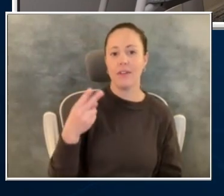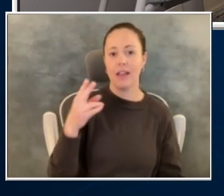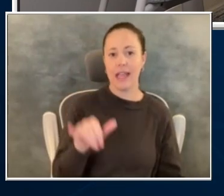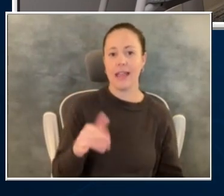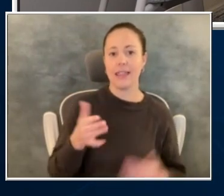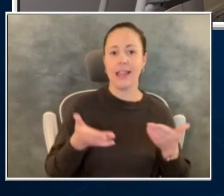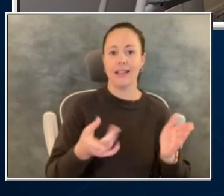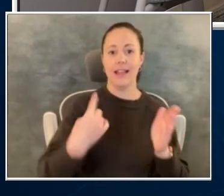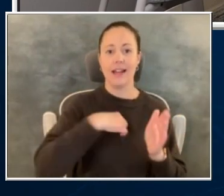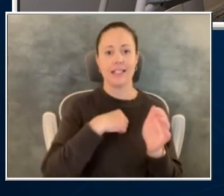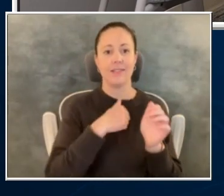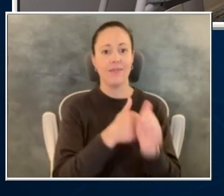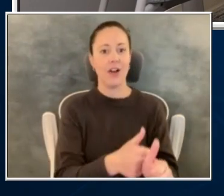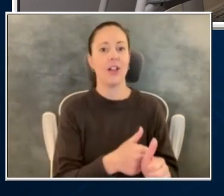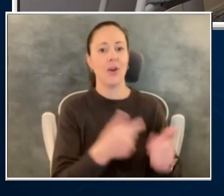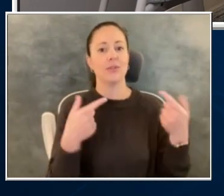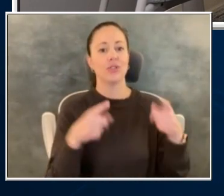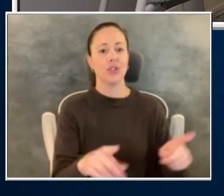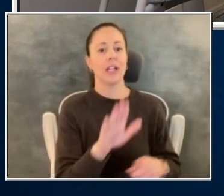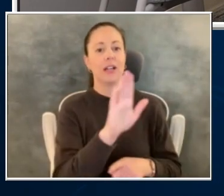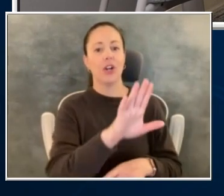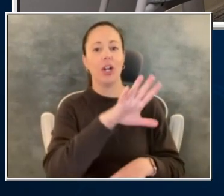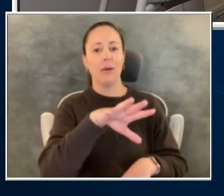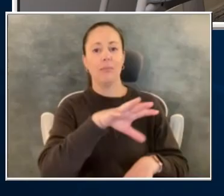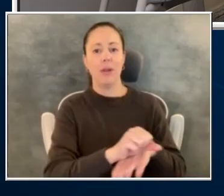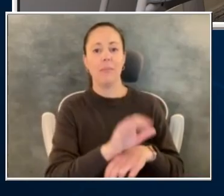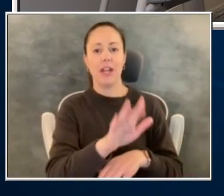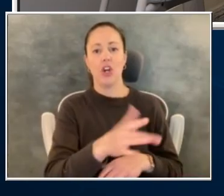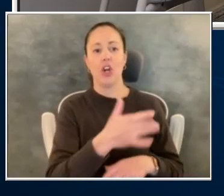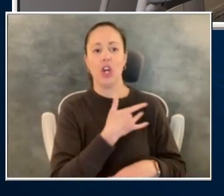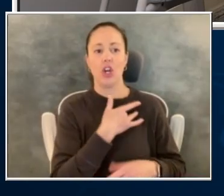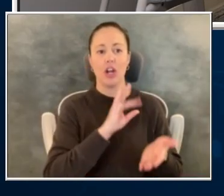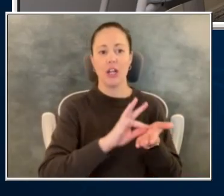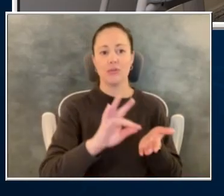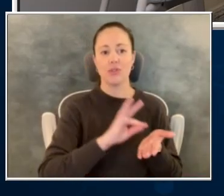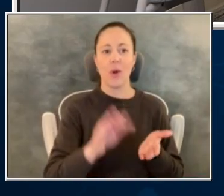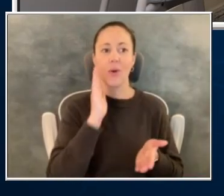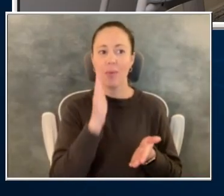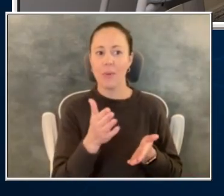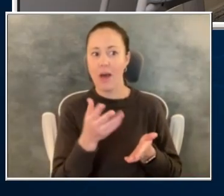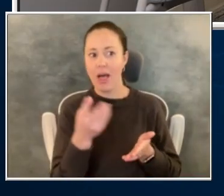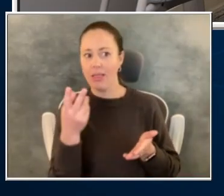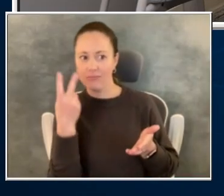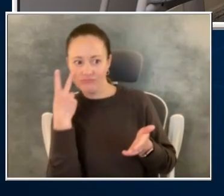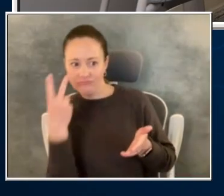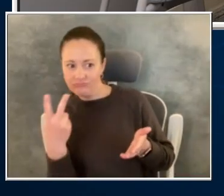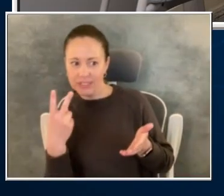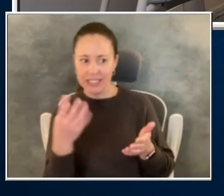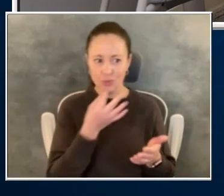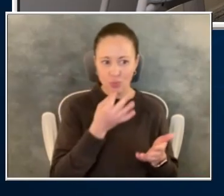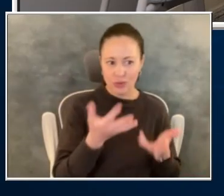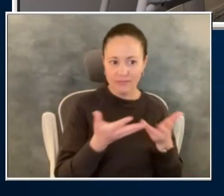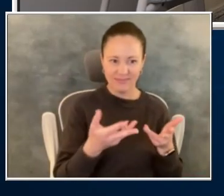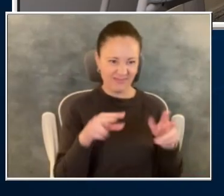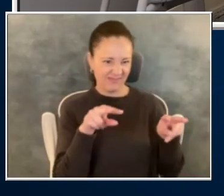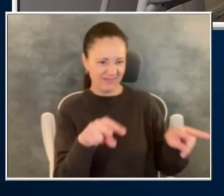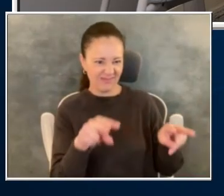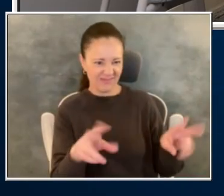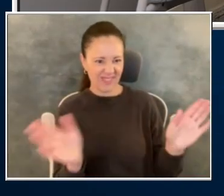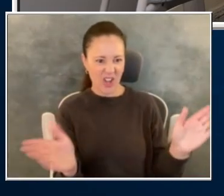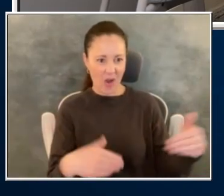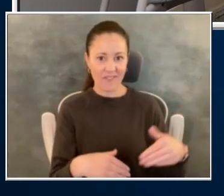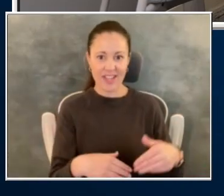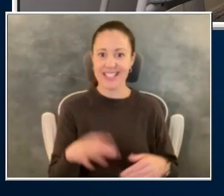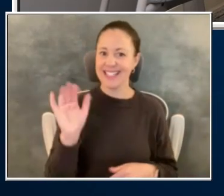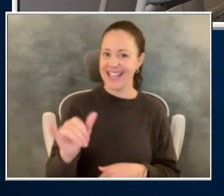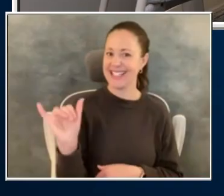she got a cardio score. So we're going to check in with Kathy in a little bit. You can see her in the office. This is where, I know this office because this is where I sat when I